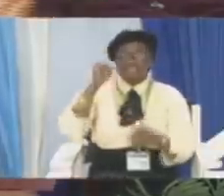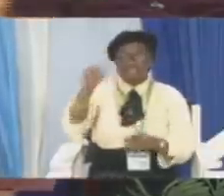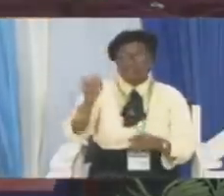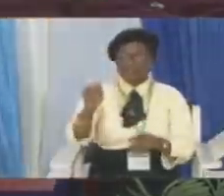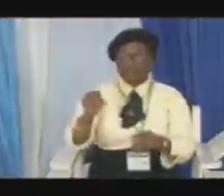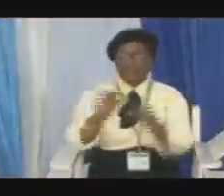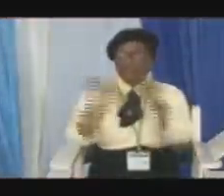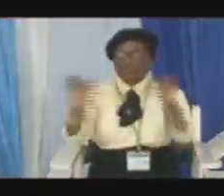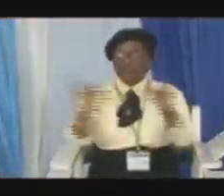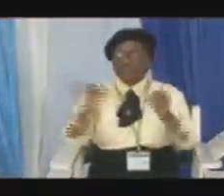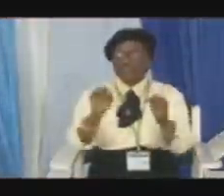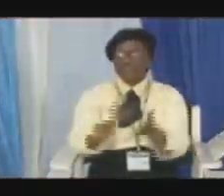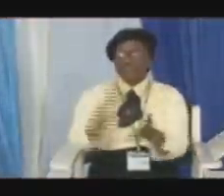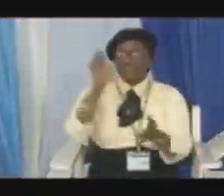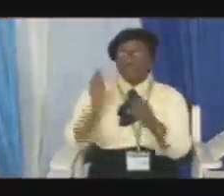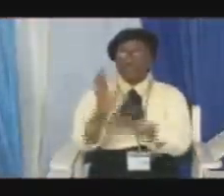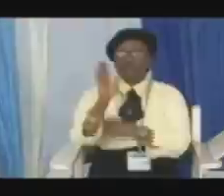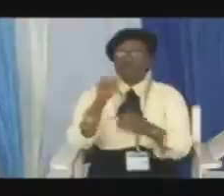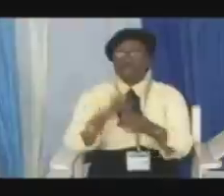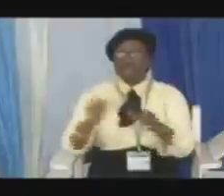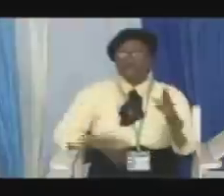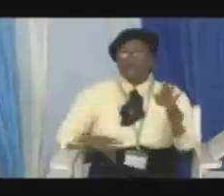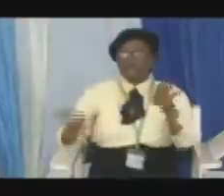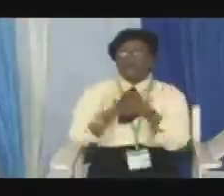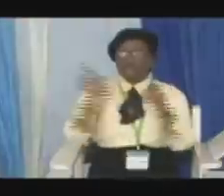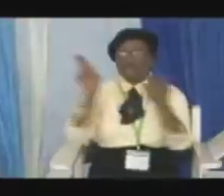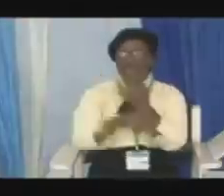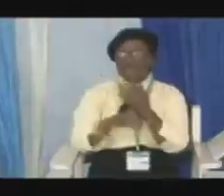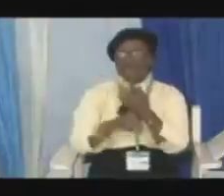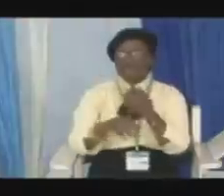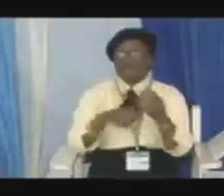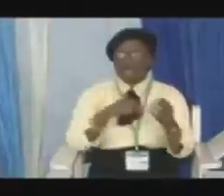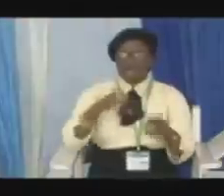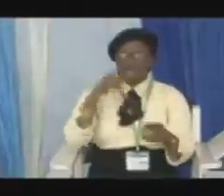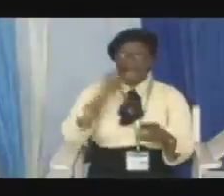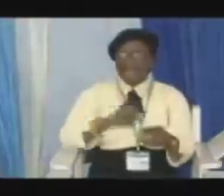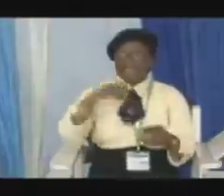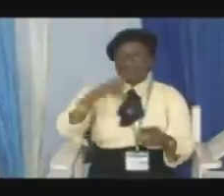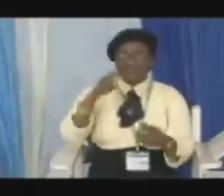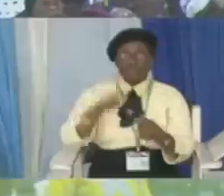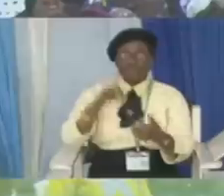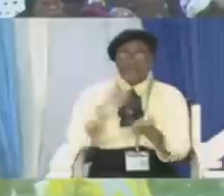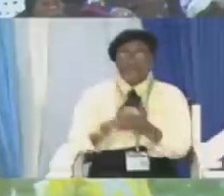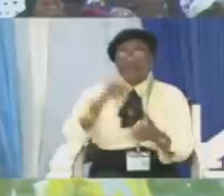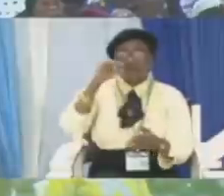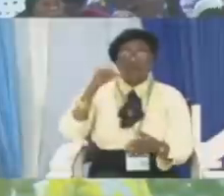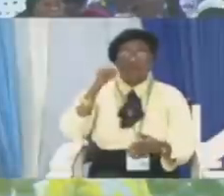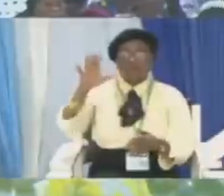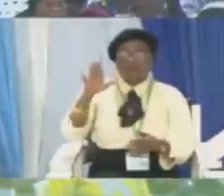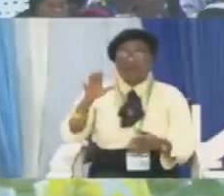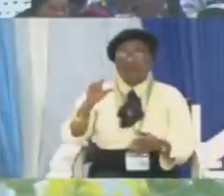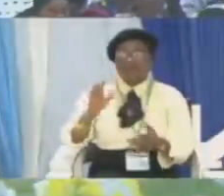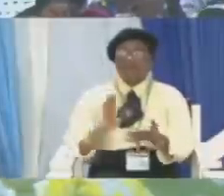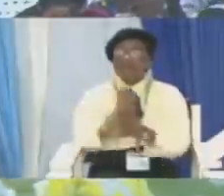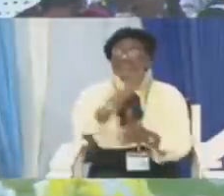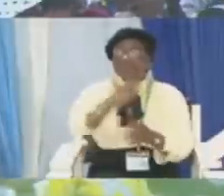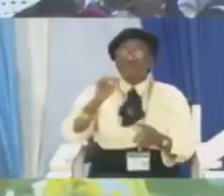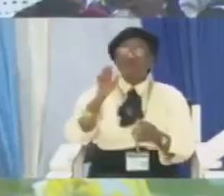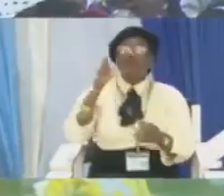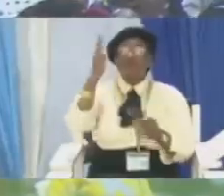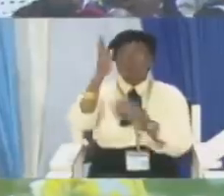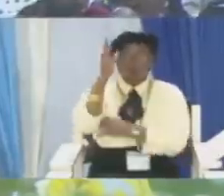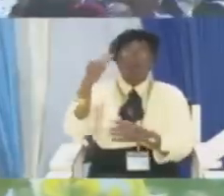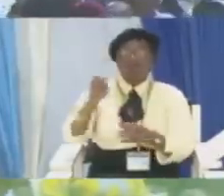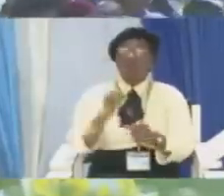Nothing glorifies God in barrenness. And I speak to that woman trusting God for years, and